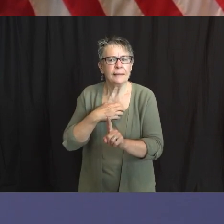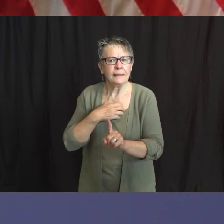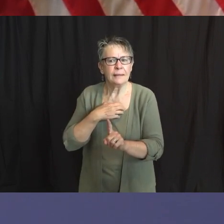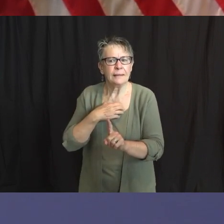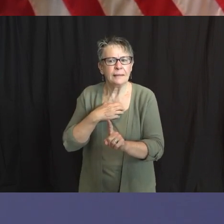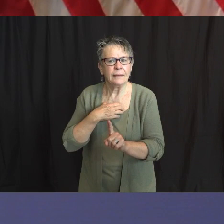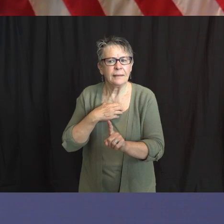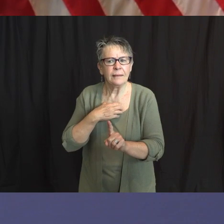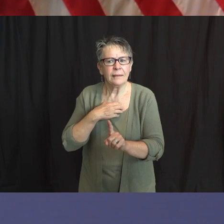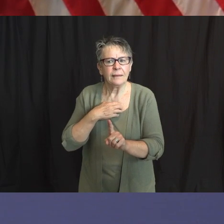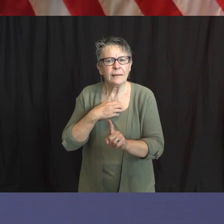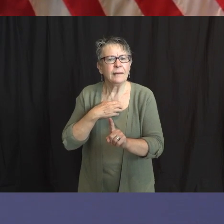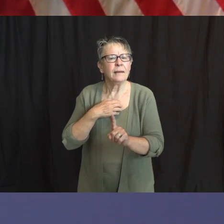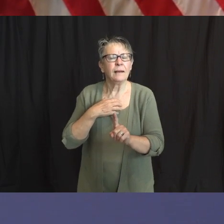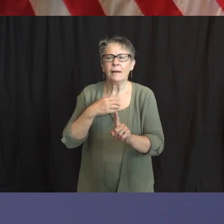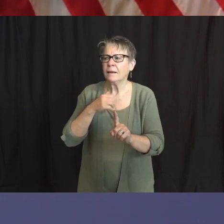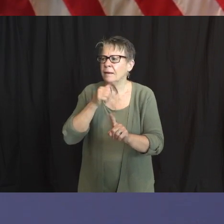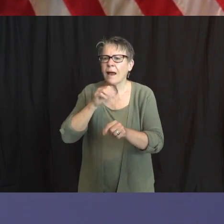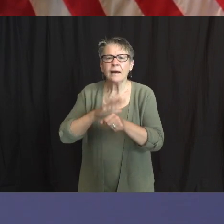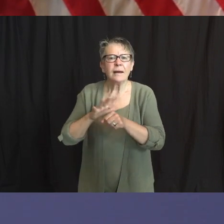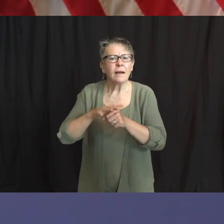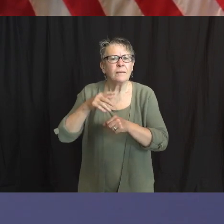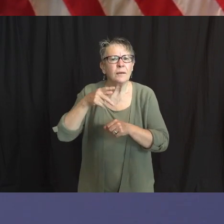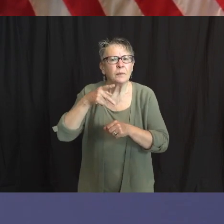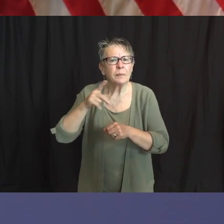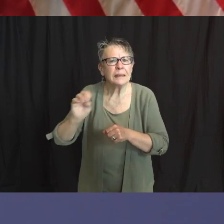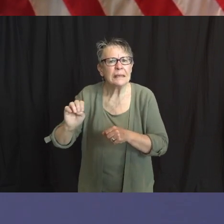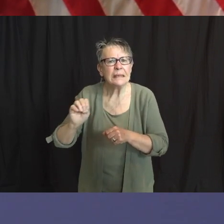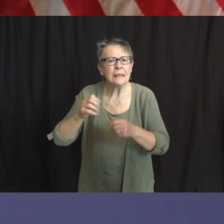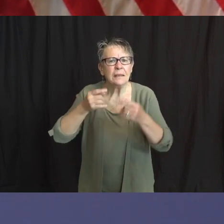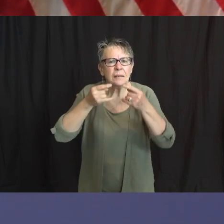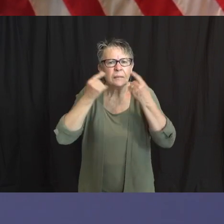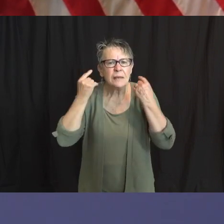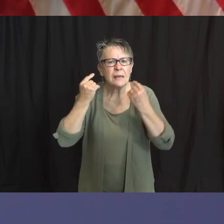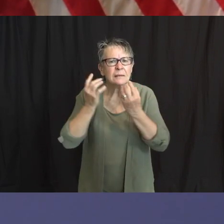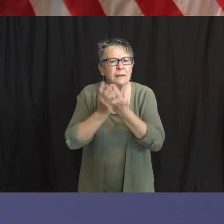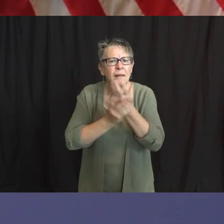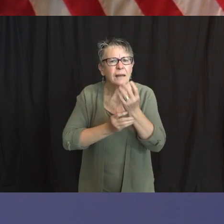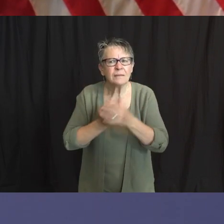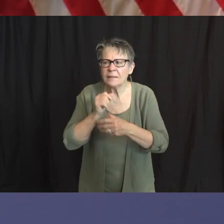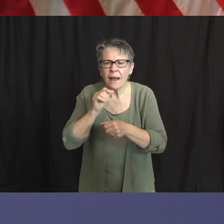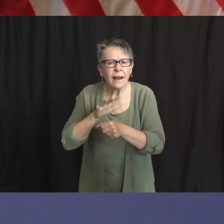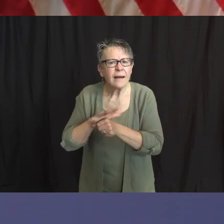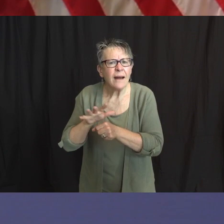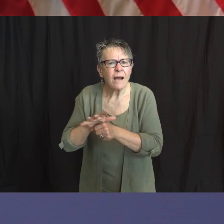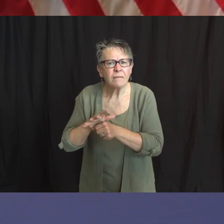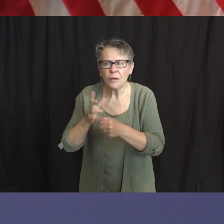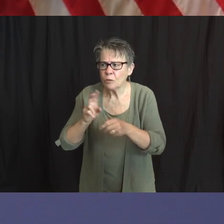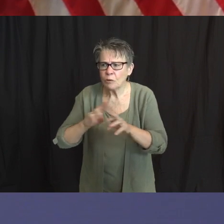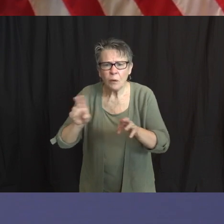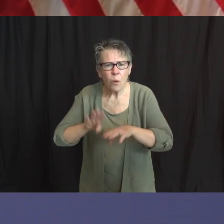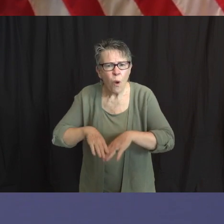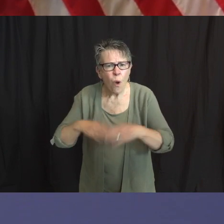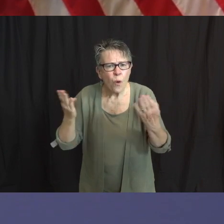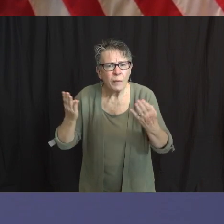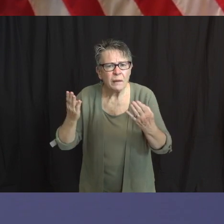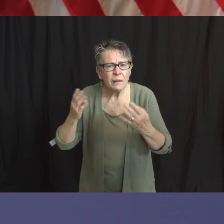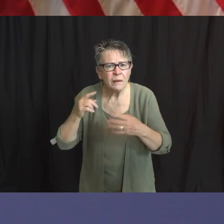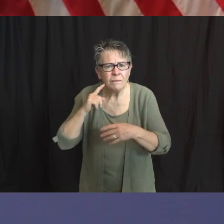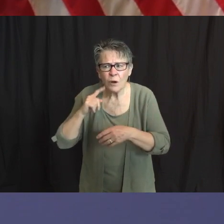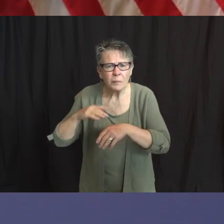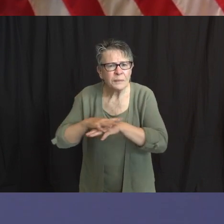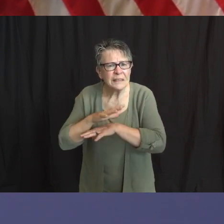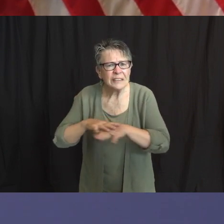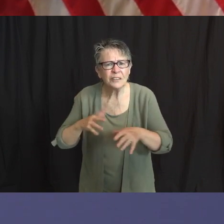against these employers? Since there's no legal requirement to hold companies accountable for failing to meet CDC guidelines, what's your reaction to the sheer number